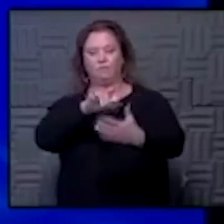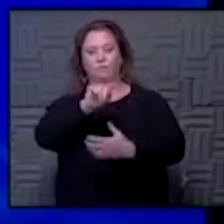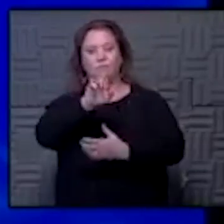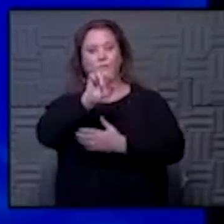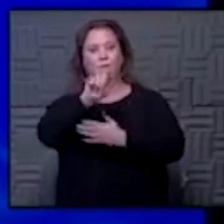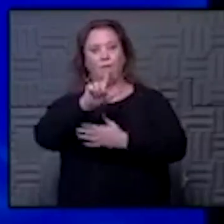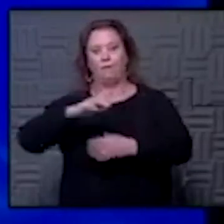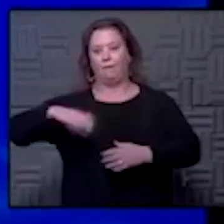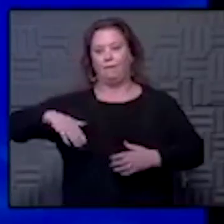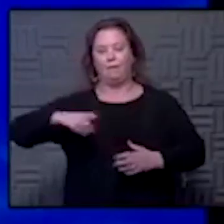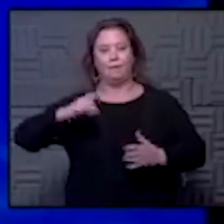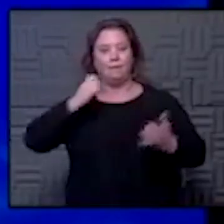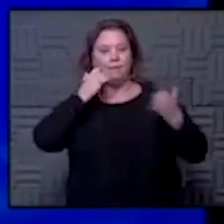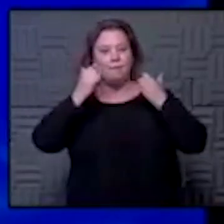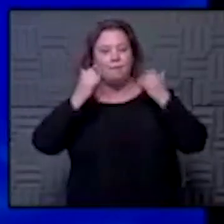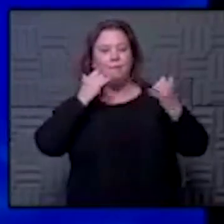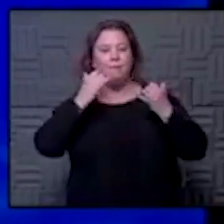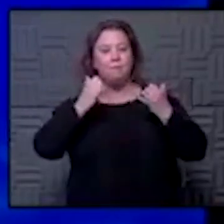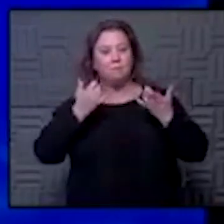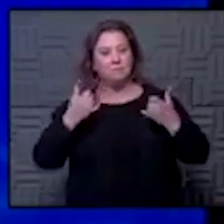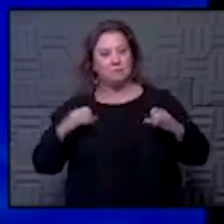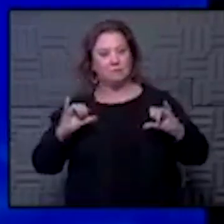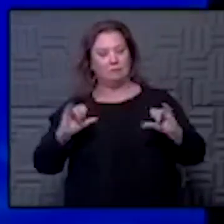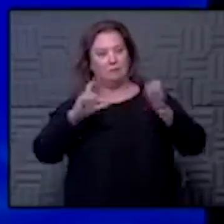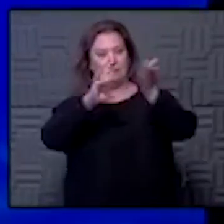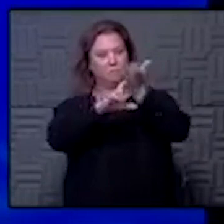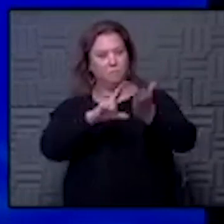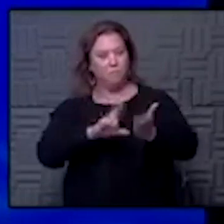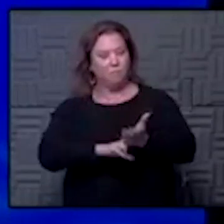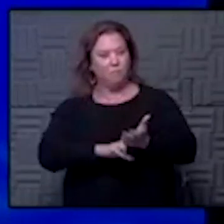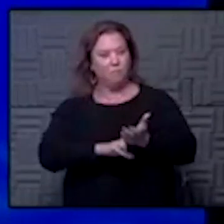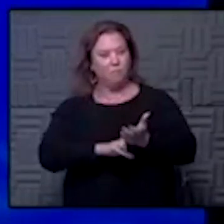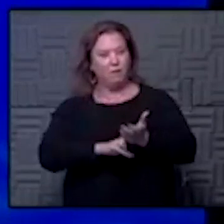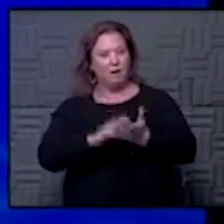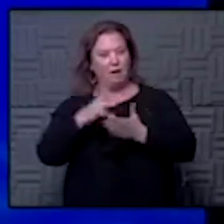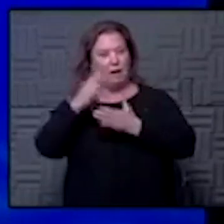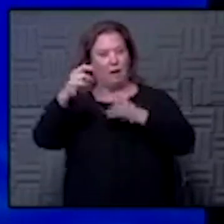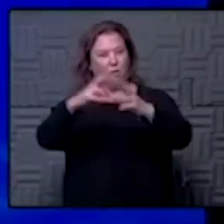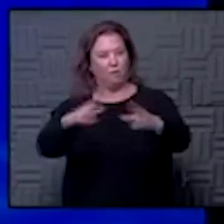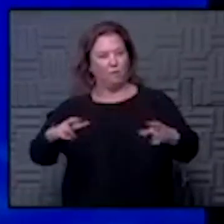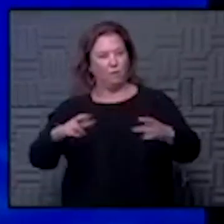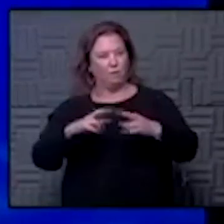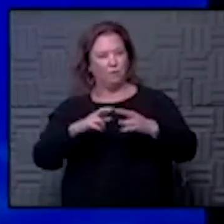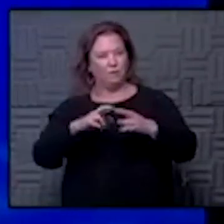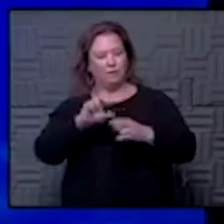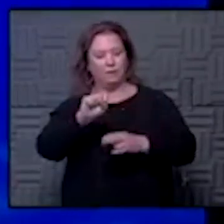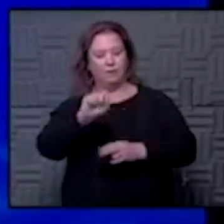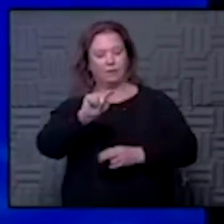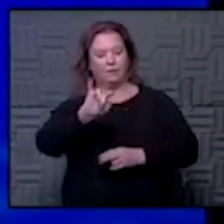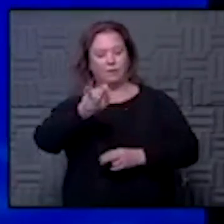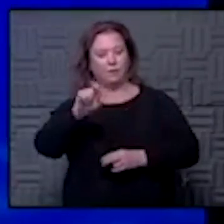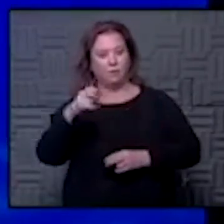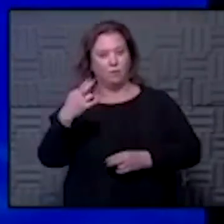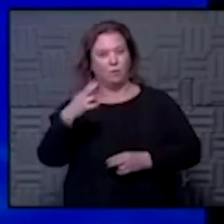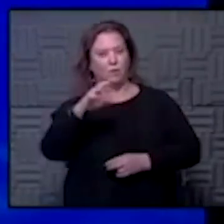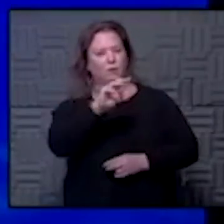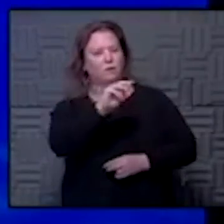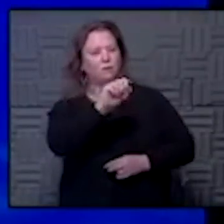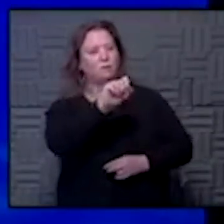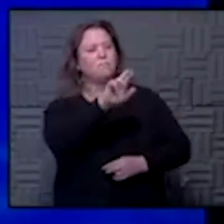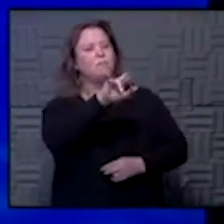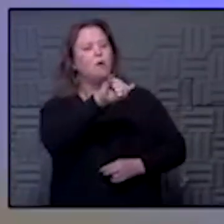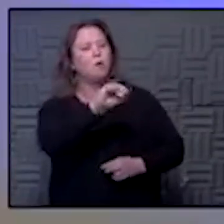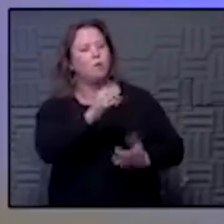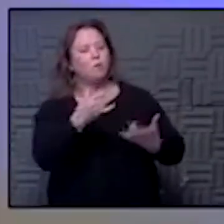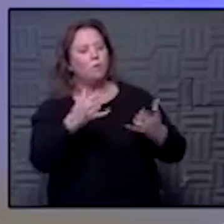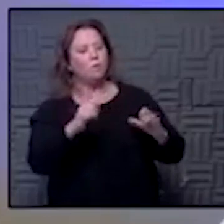and haven't received a call, are they still enrolling in out-of-region areas like St. Joe? Okay. Mario, what's the word on